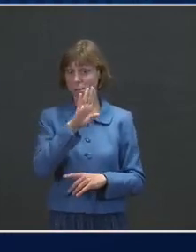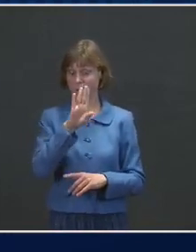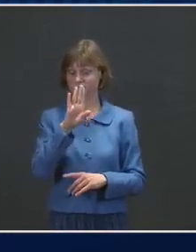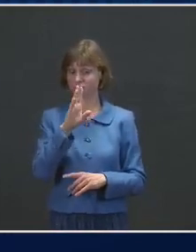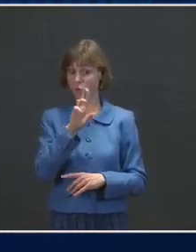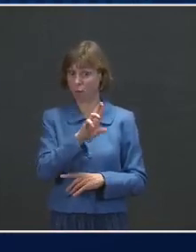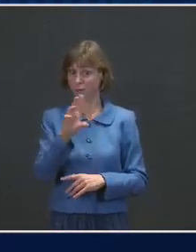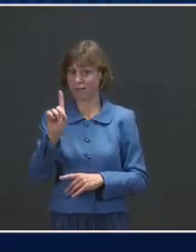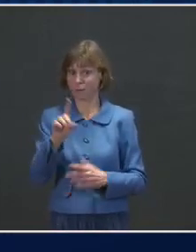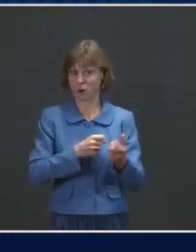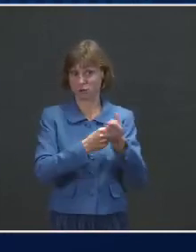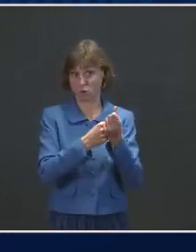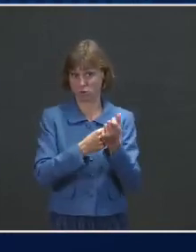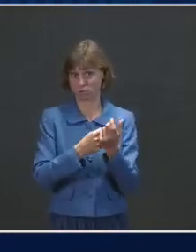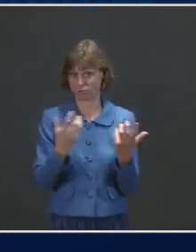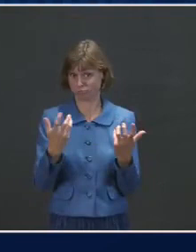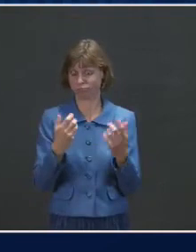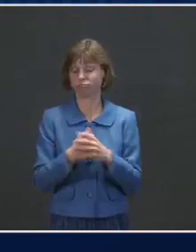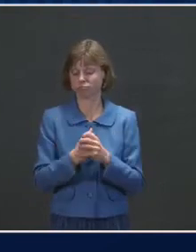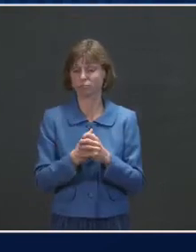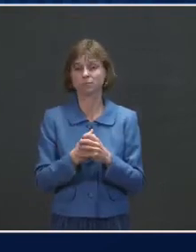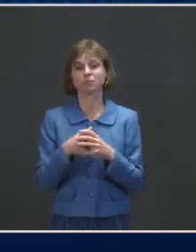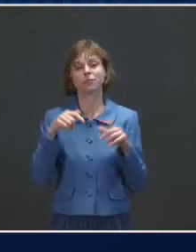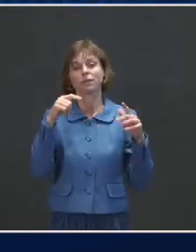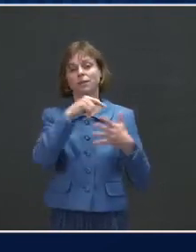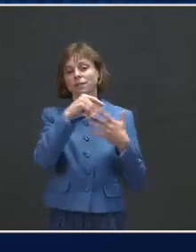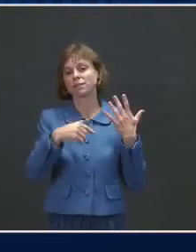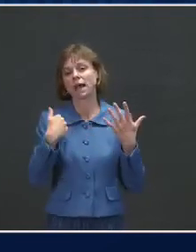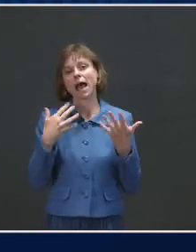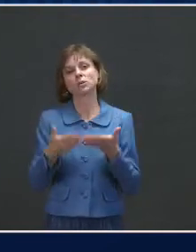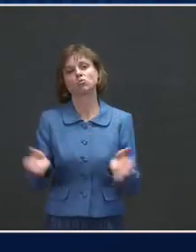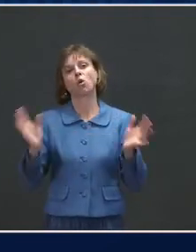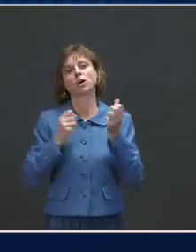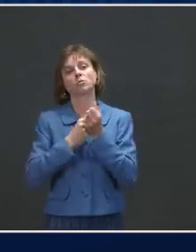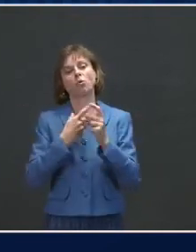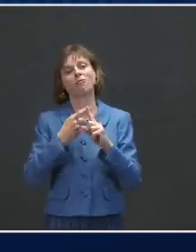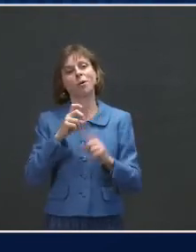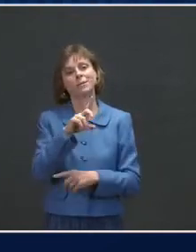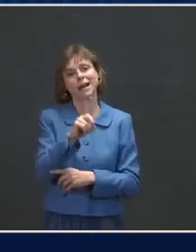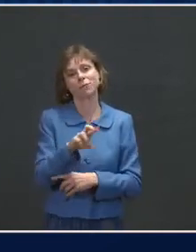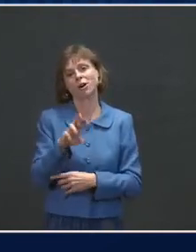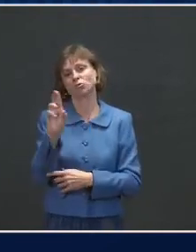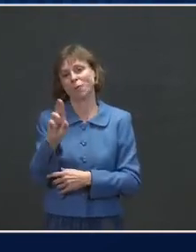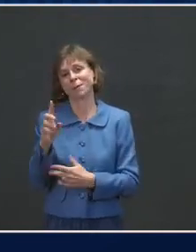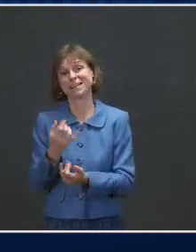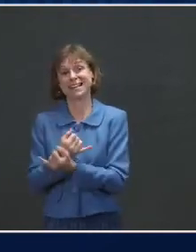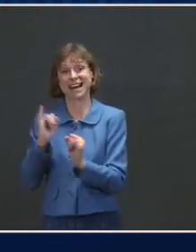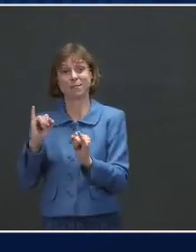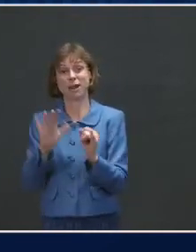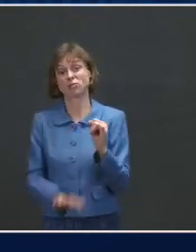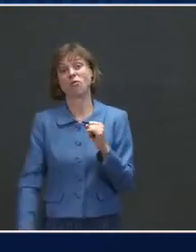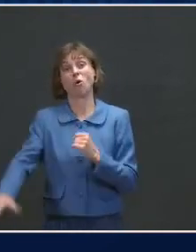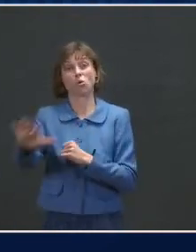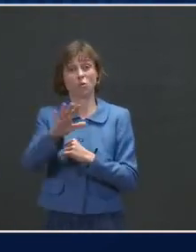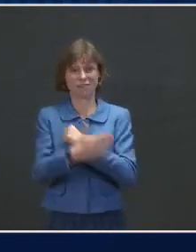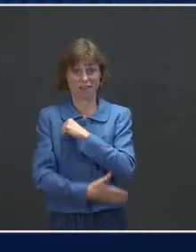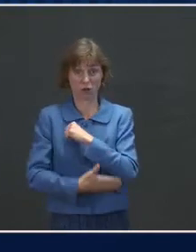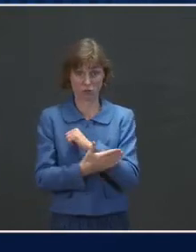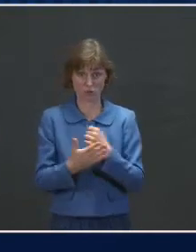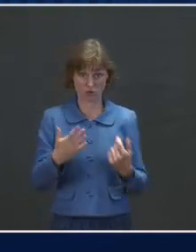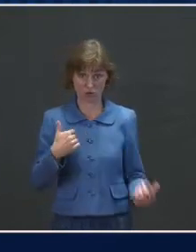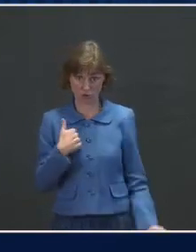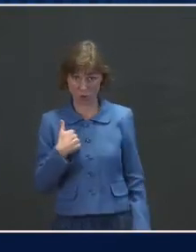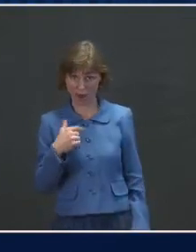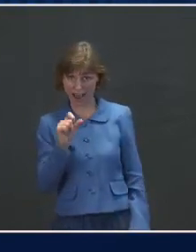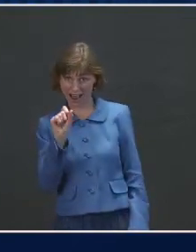have broad support from Democrats, Republicans, and independents across the country. So I would pose the question back